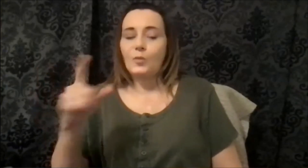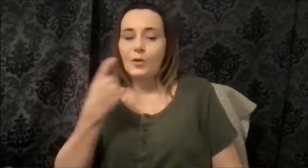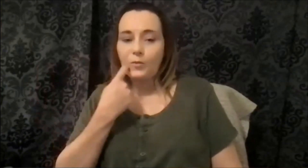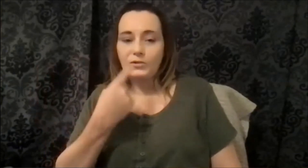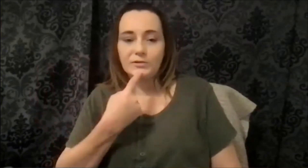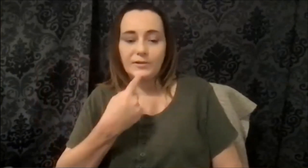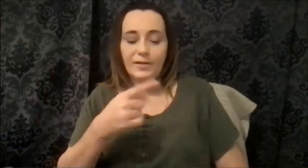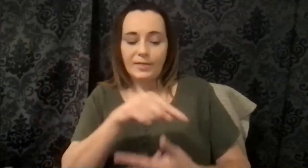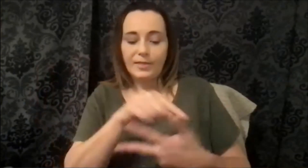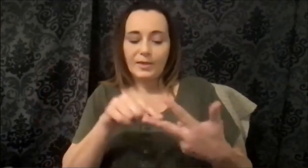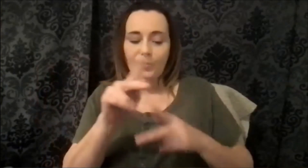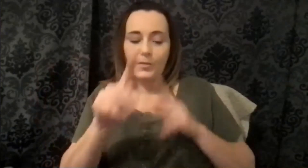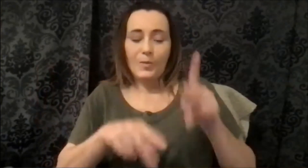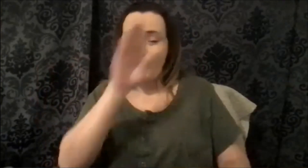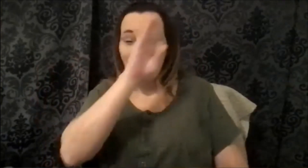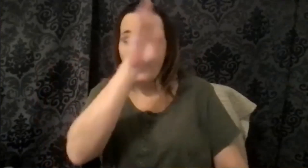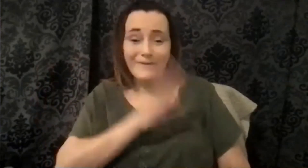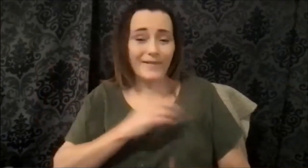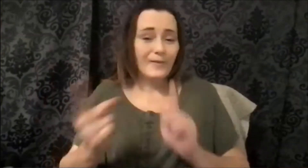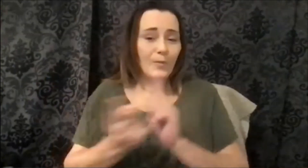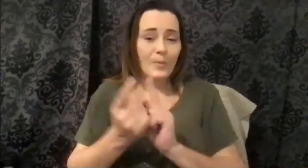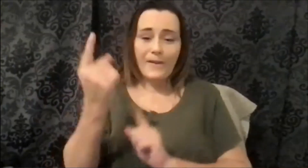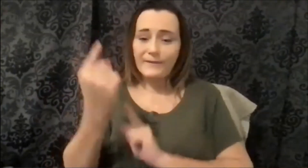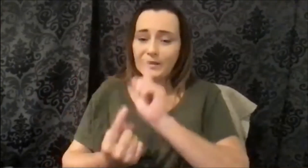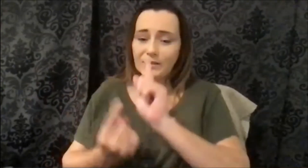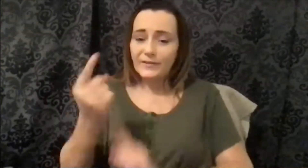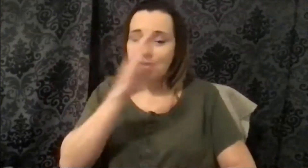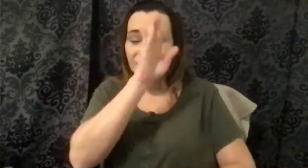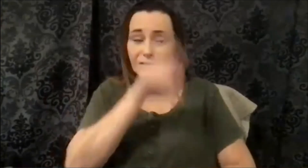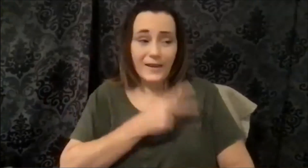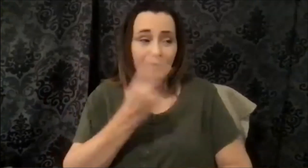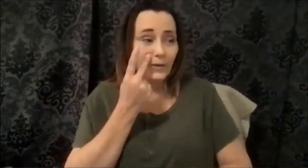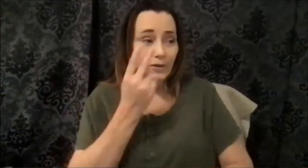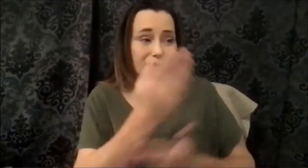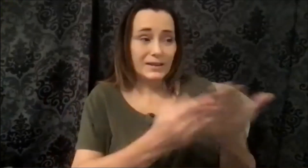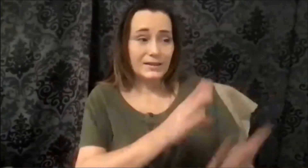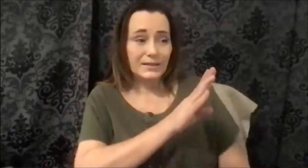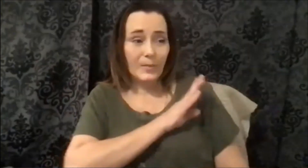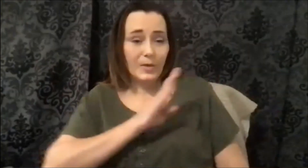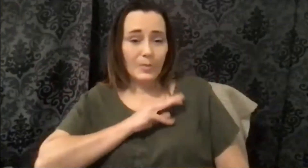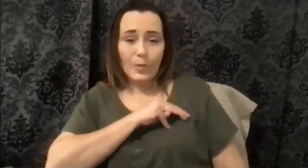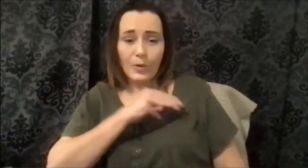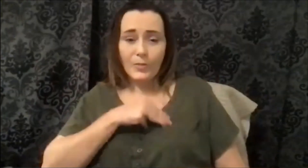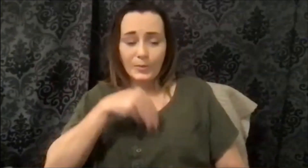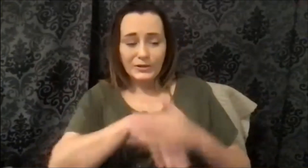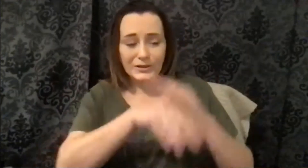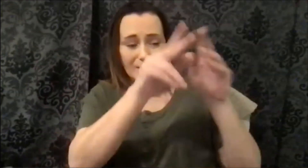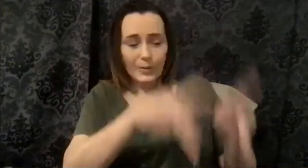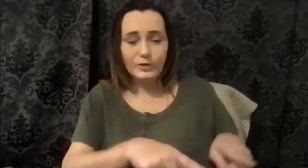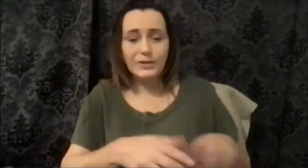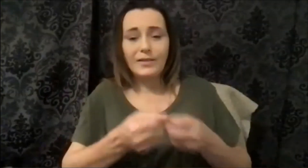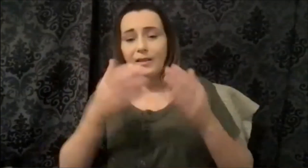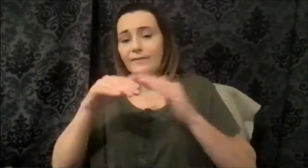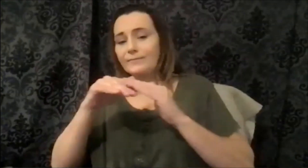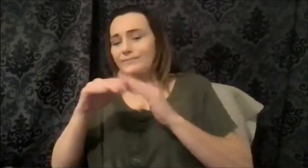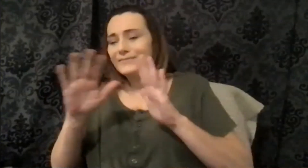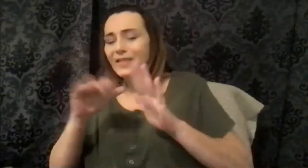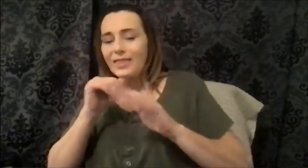who've never even met face to face, who haven't even seen some of the other board members in person. Also, there's a big lack of women on the board,